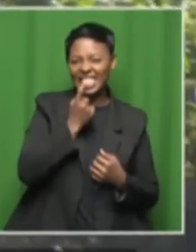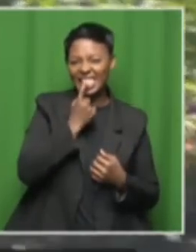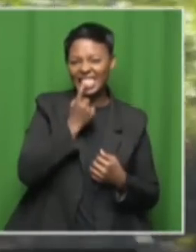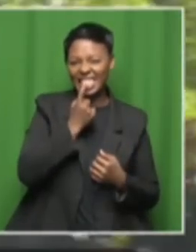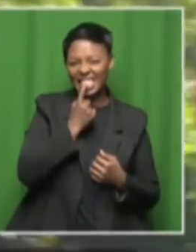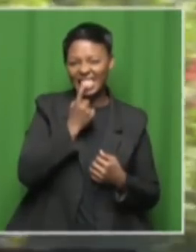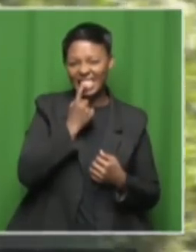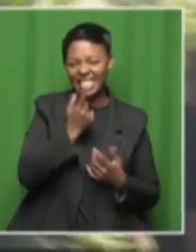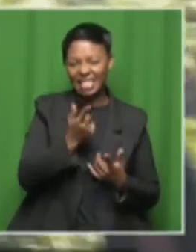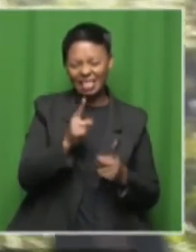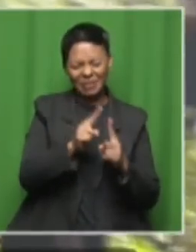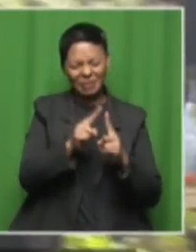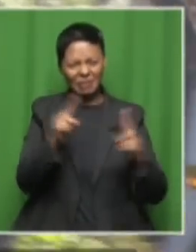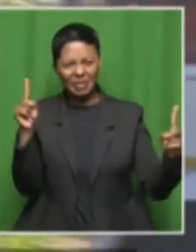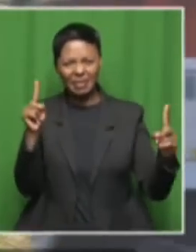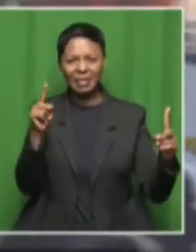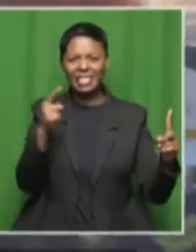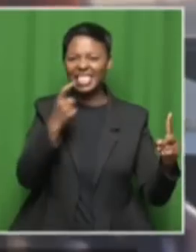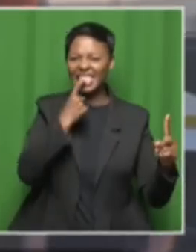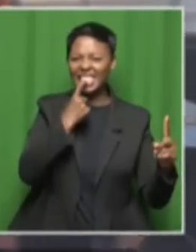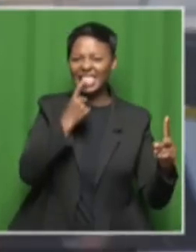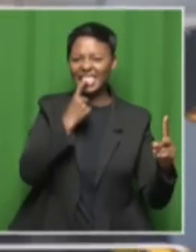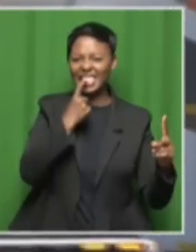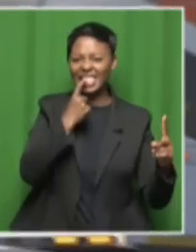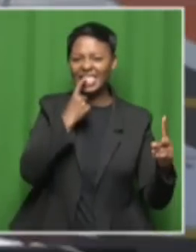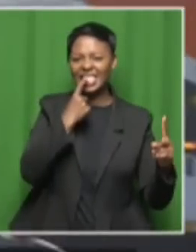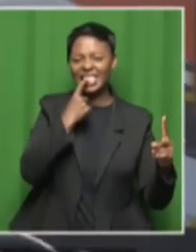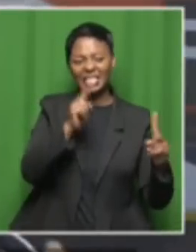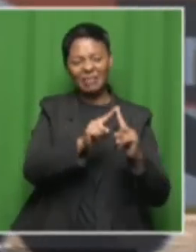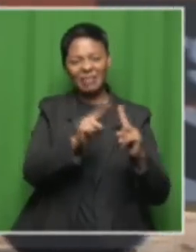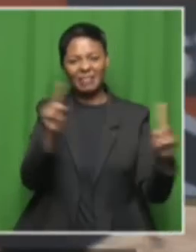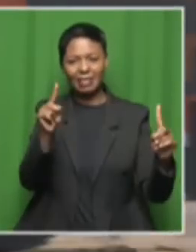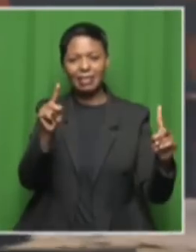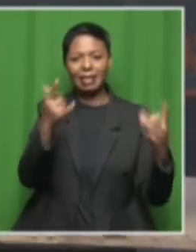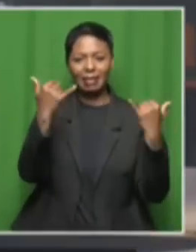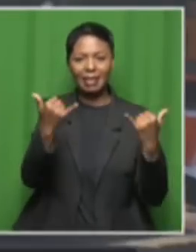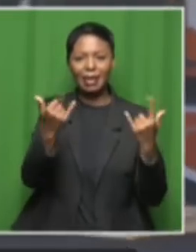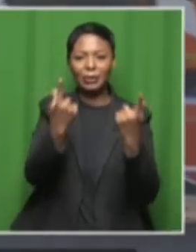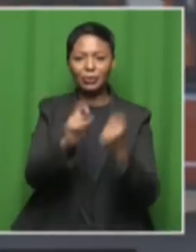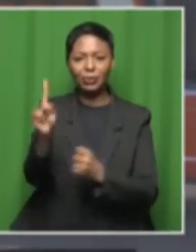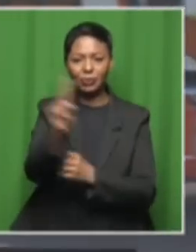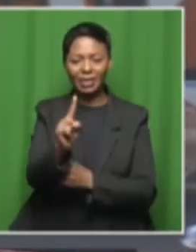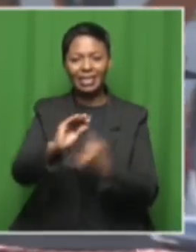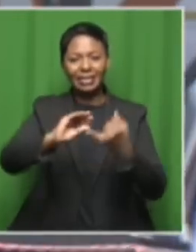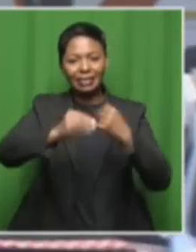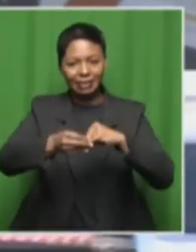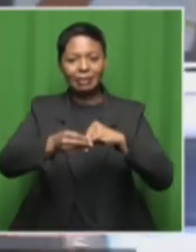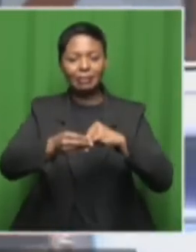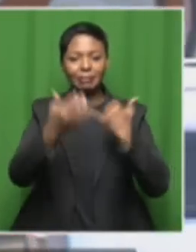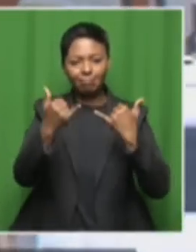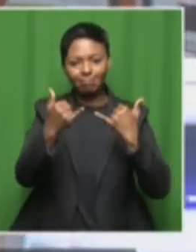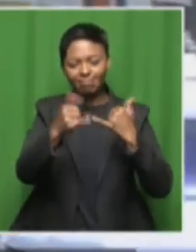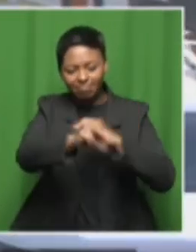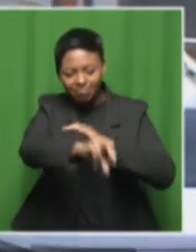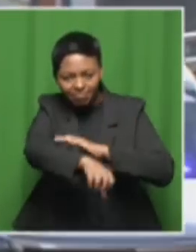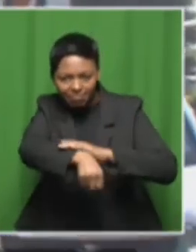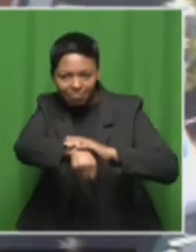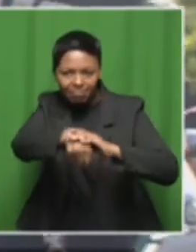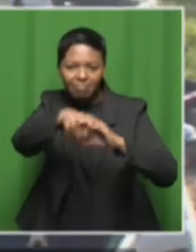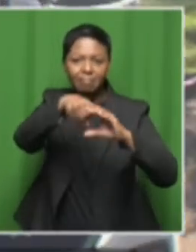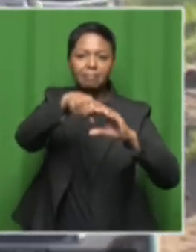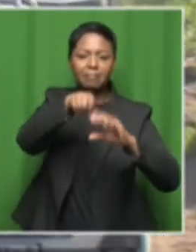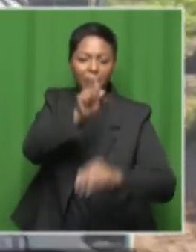in the river, and what they are doing now is trying to pull that out to establish whether